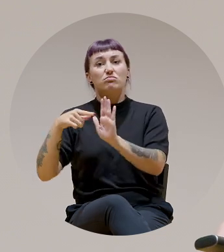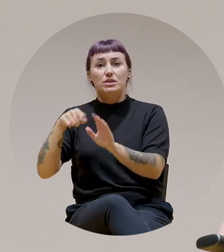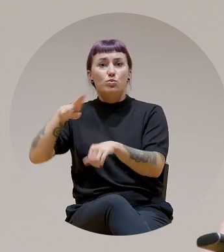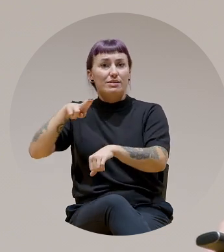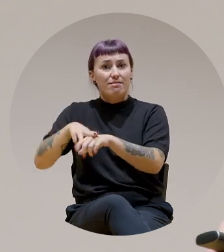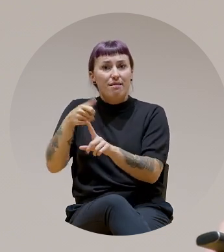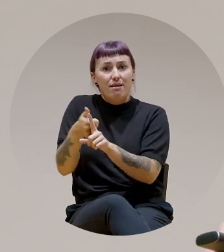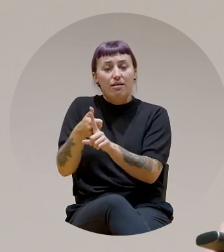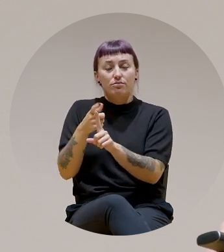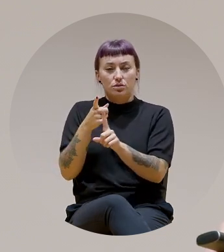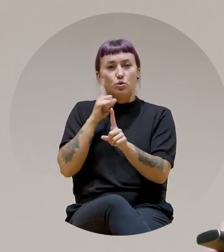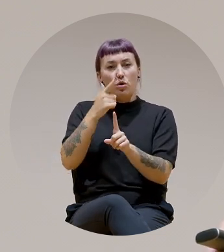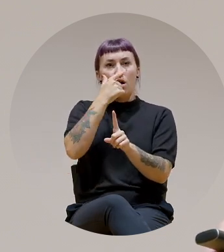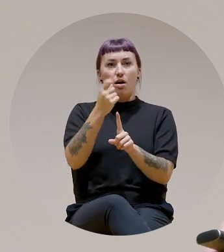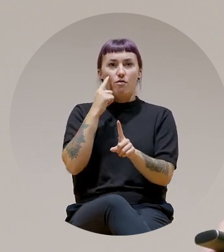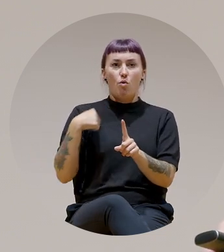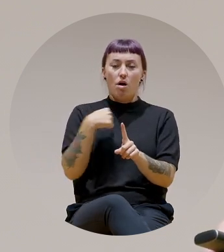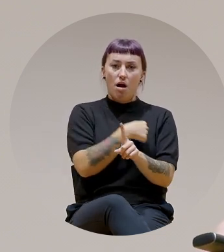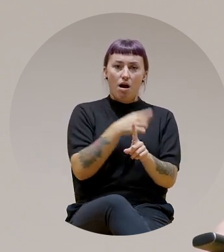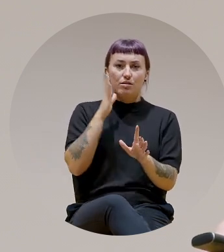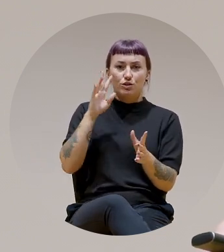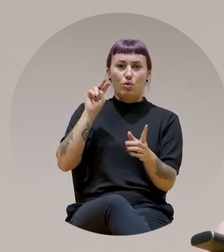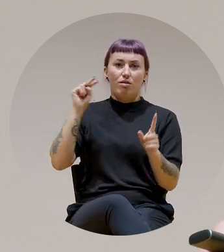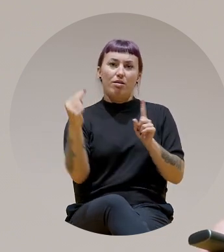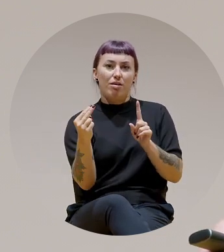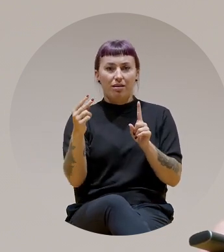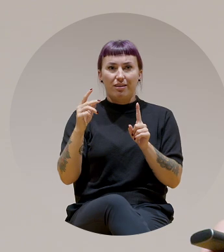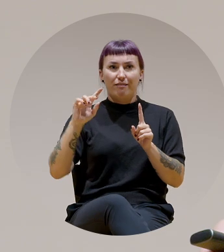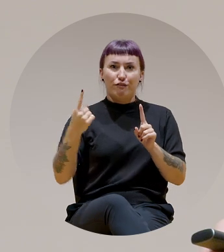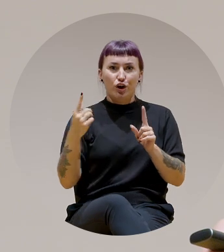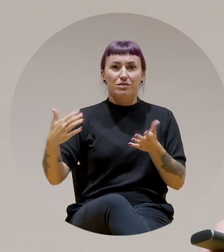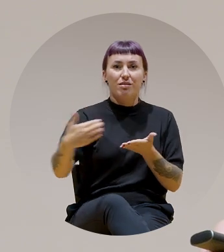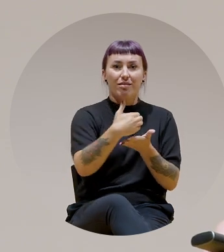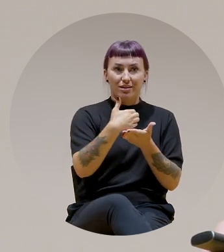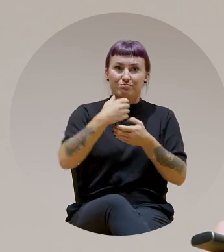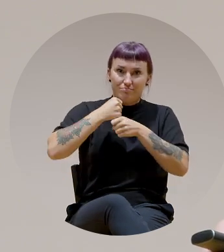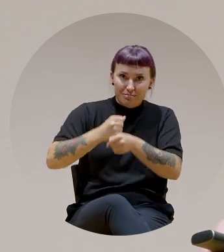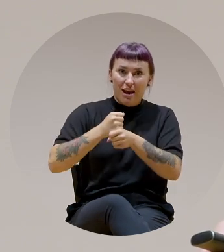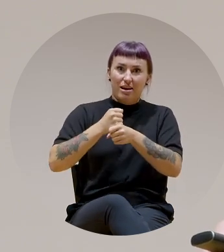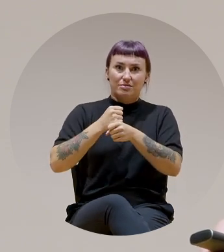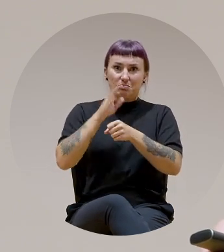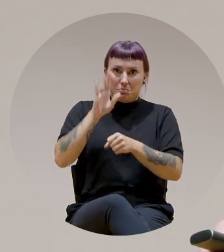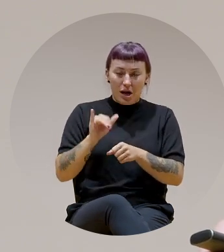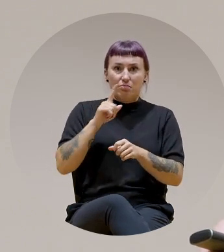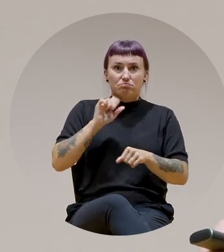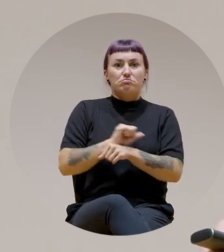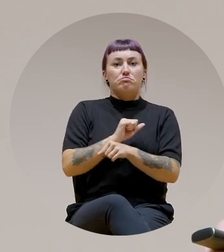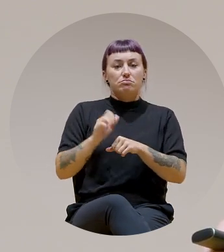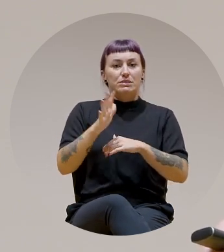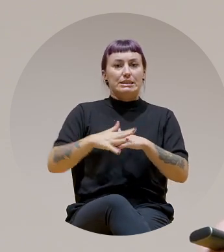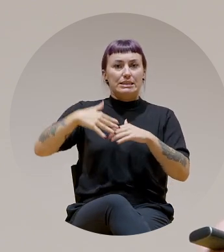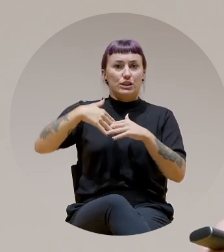thought, interesting for us to put a slant on the fact that this was like the first collection made by